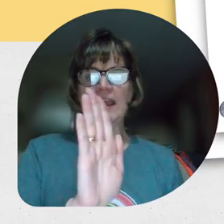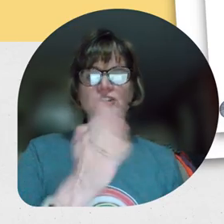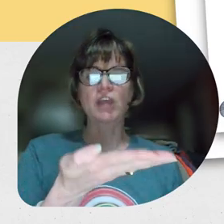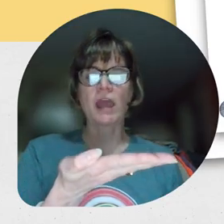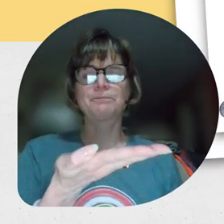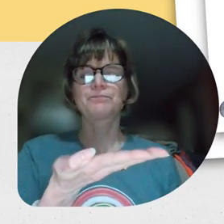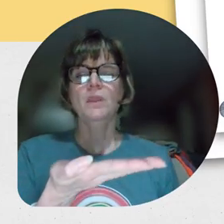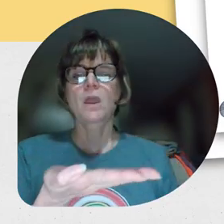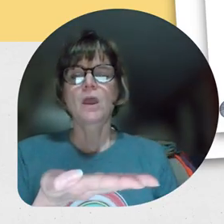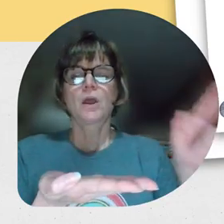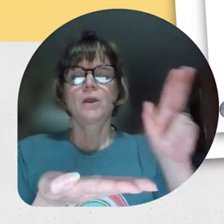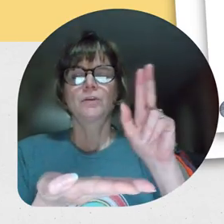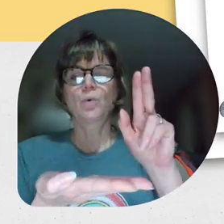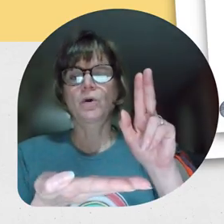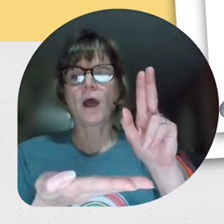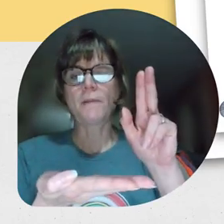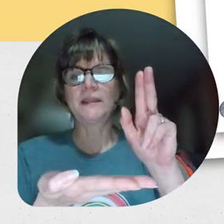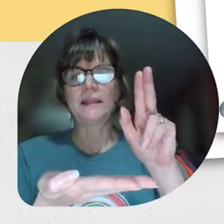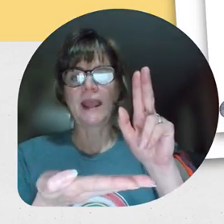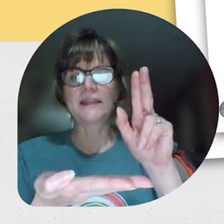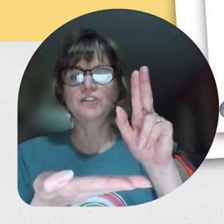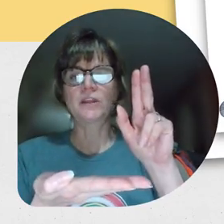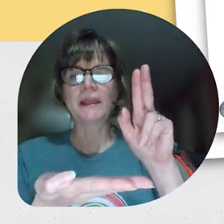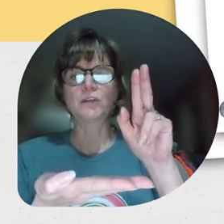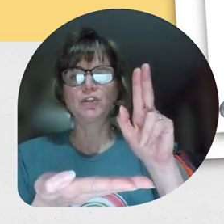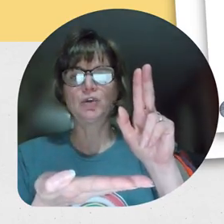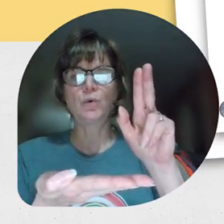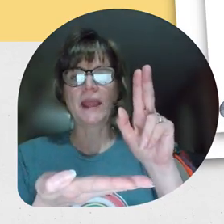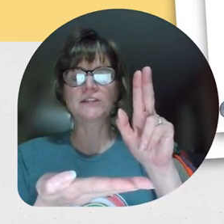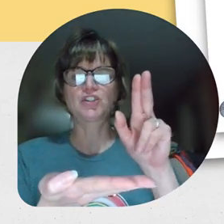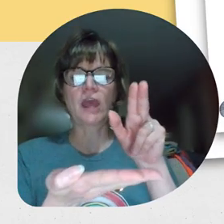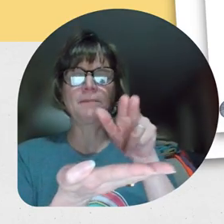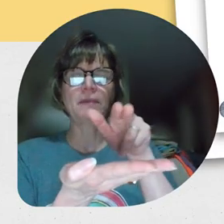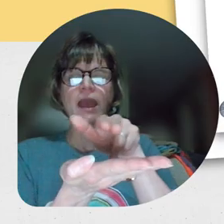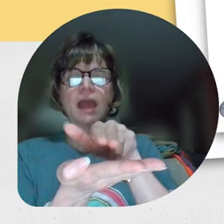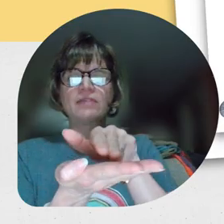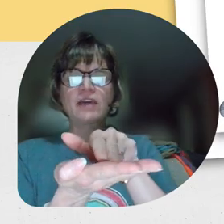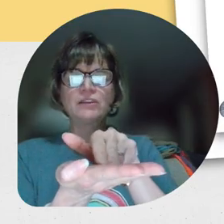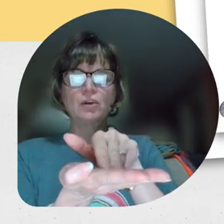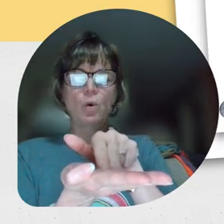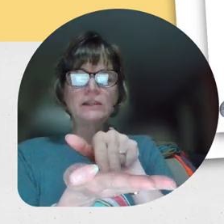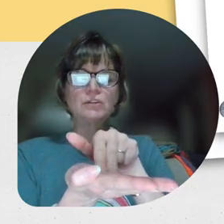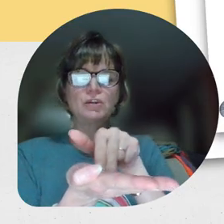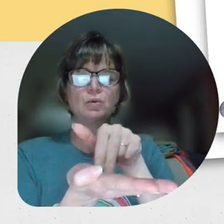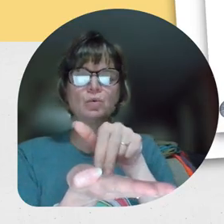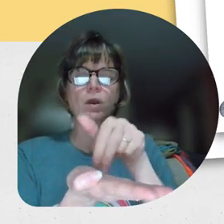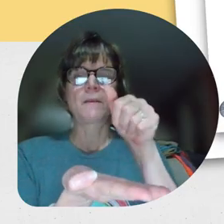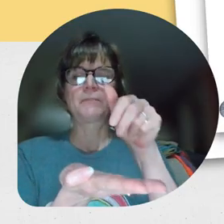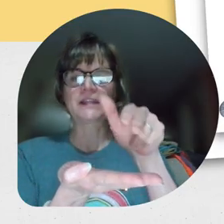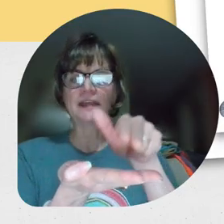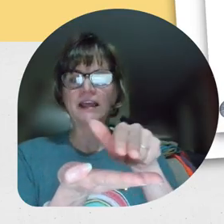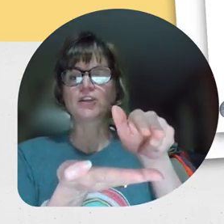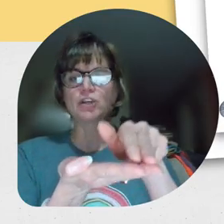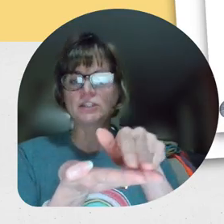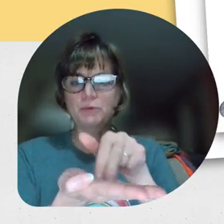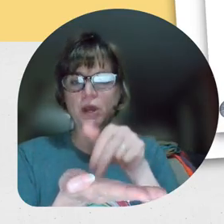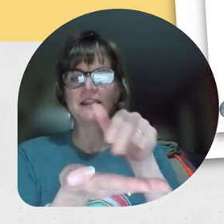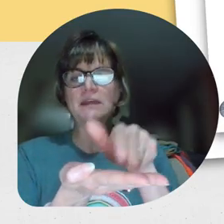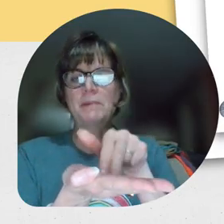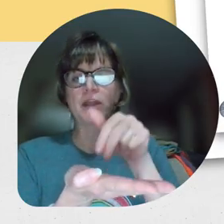flat hand shape. Your dominant hand is going to make a U hand shape, and then you're going to pretend like